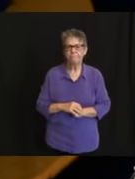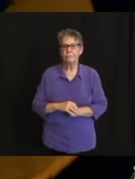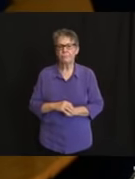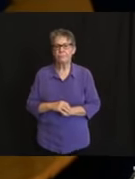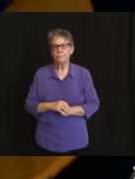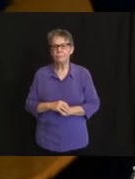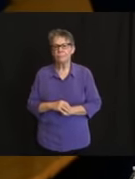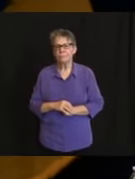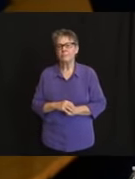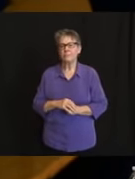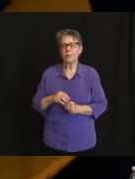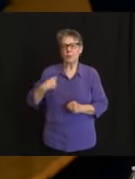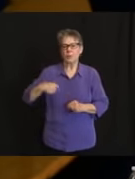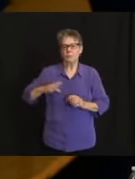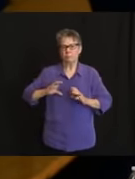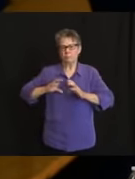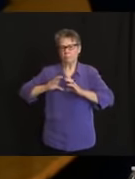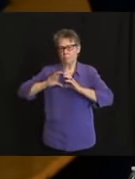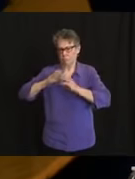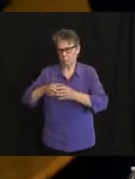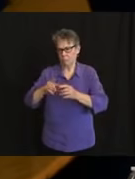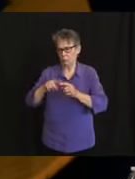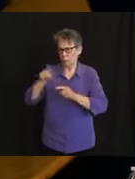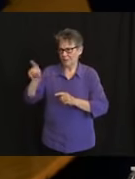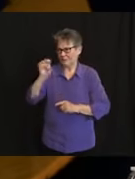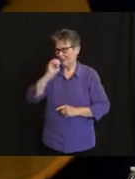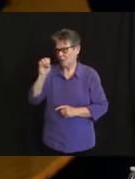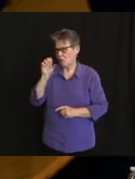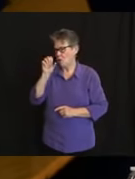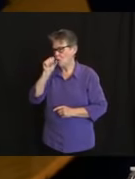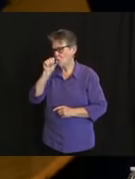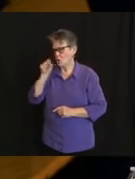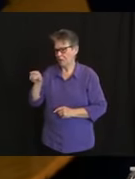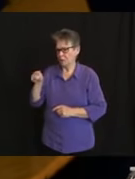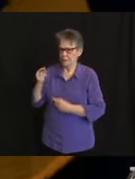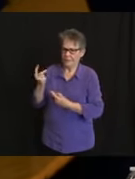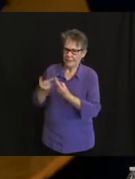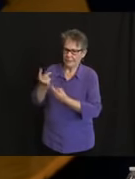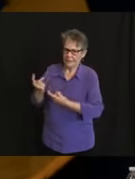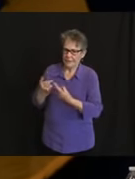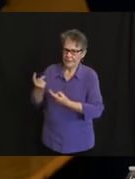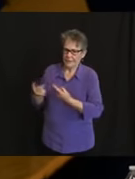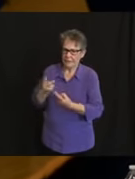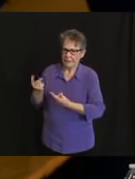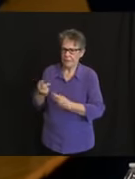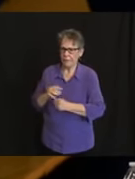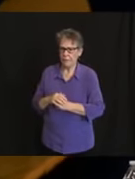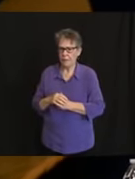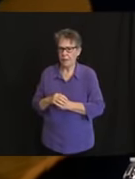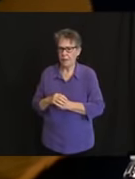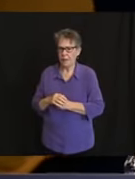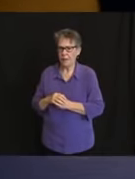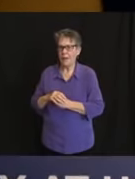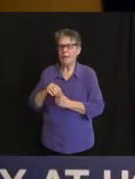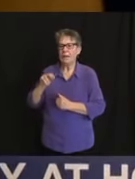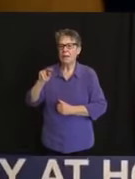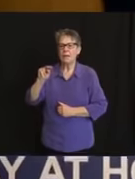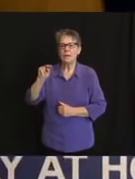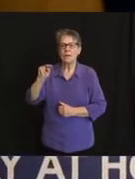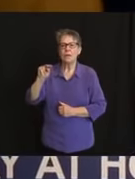General and Newbridge Medical Center. Those sites will help alleviate pressures on our hospitals. Last